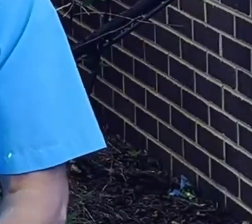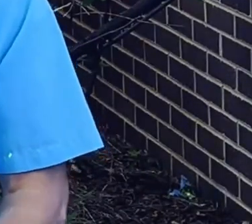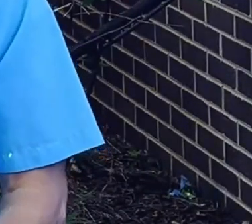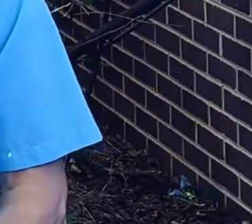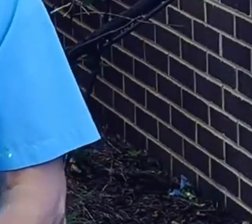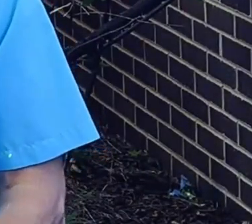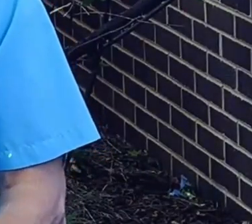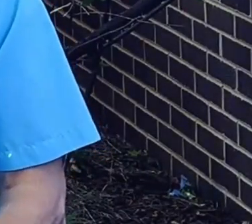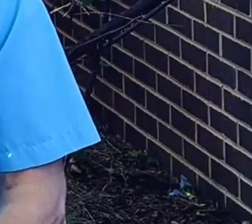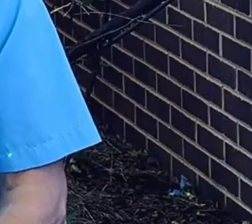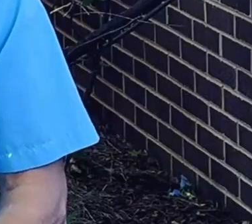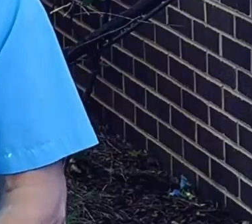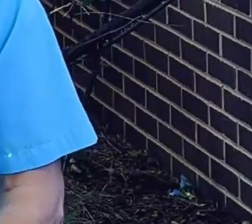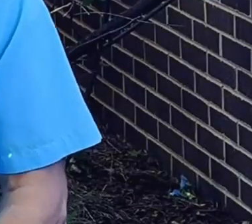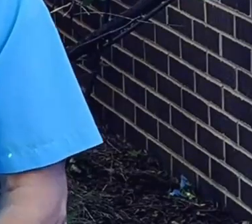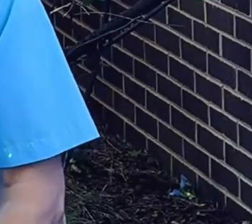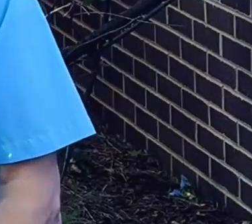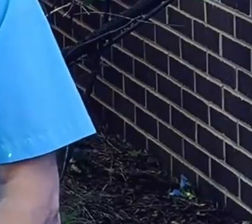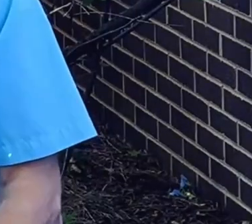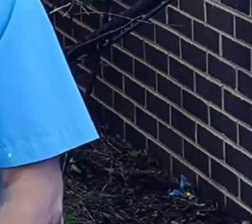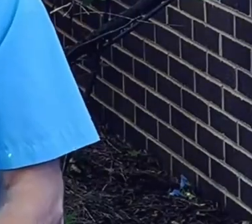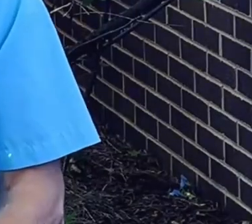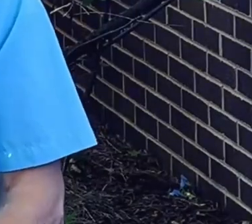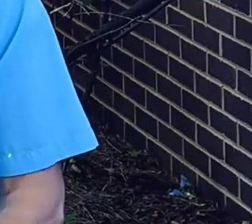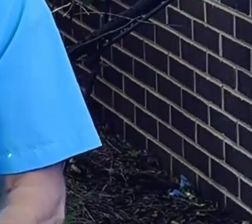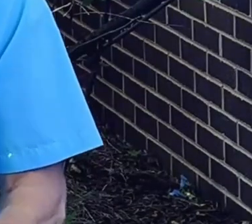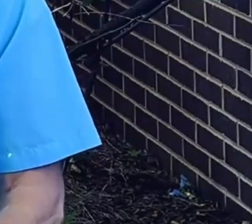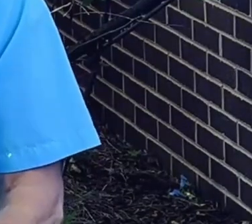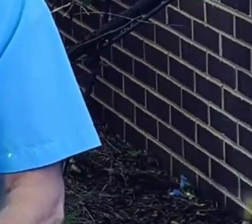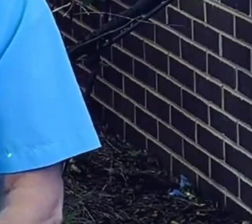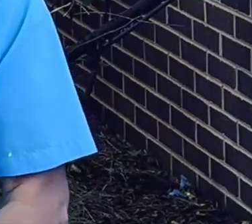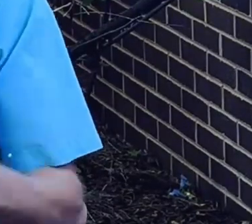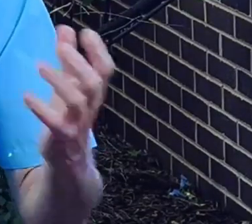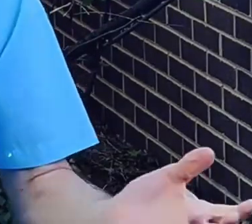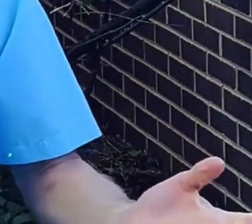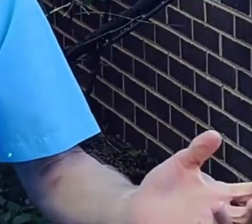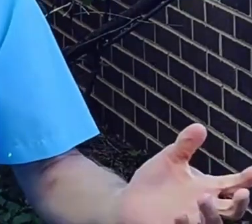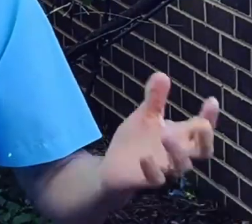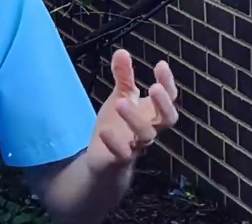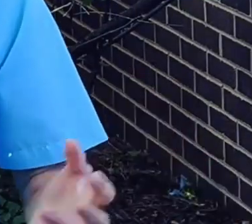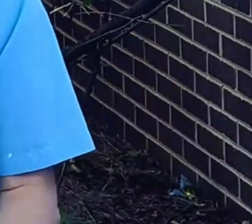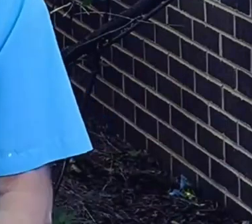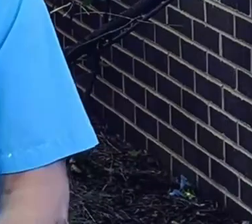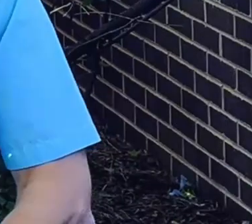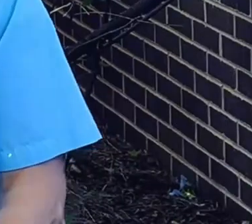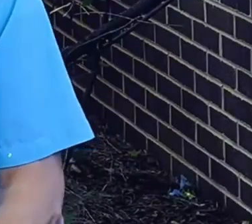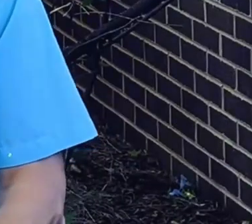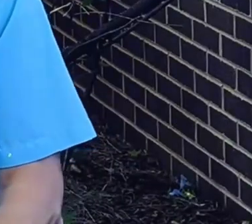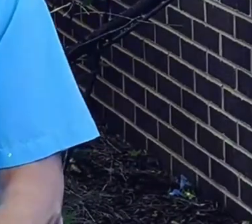if somebody had a good idea, he knew how to jump on that and encourage it. Now, I tell you all this